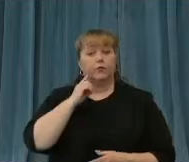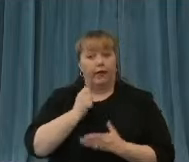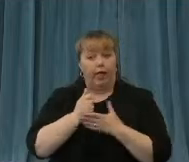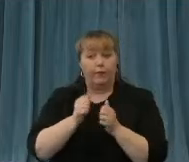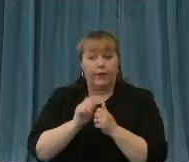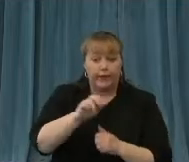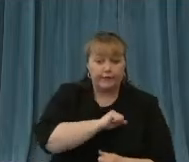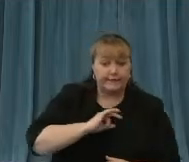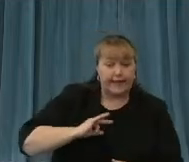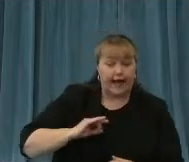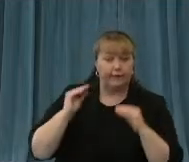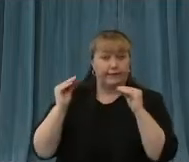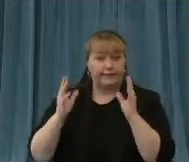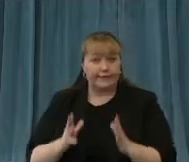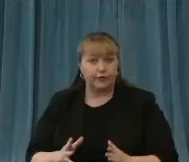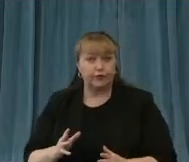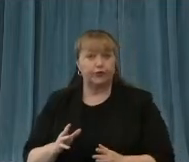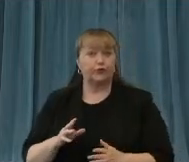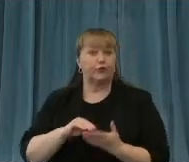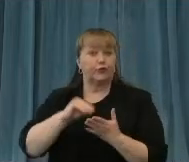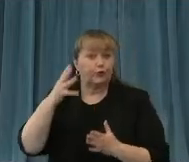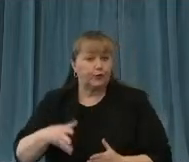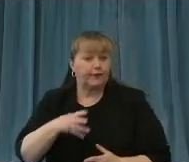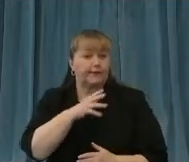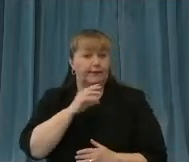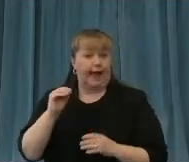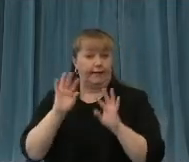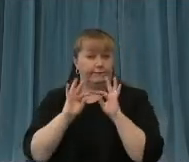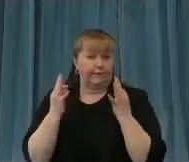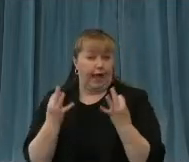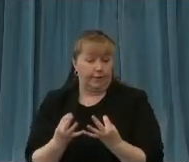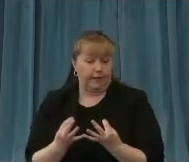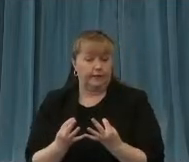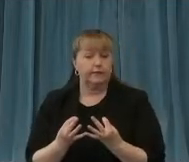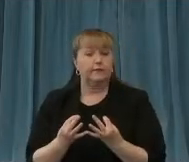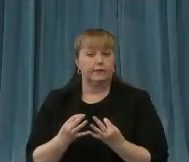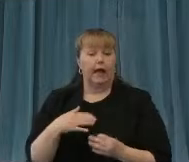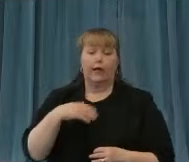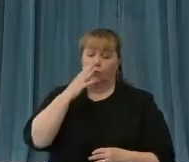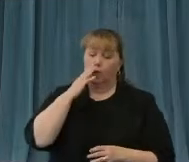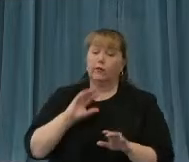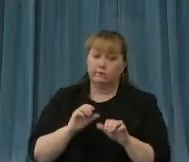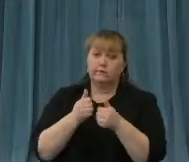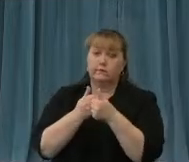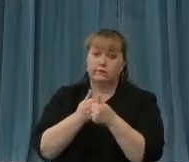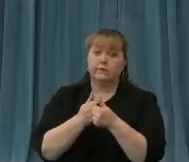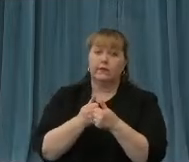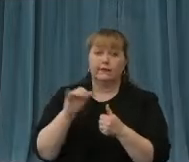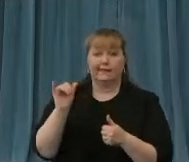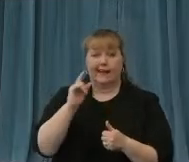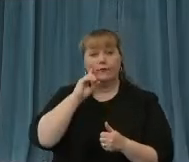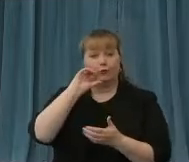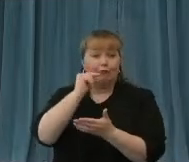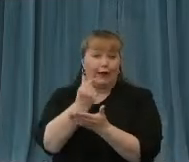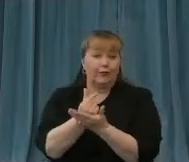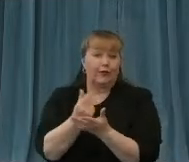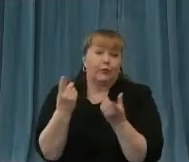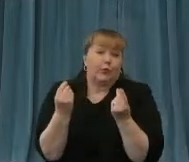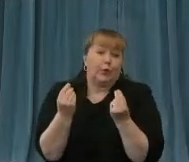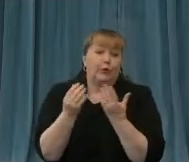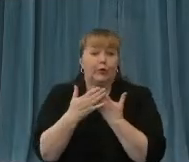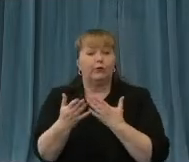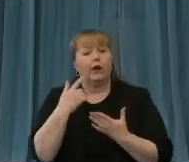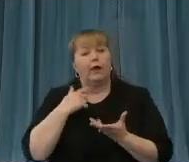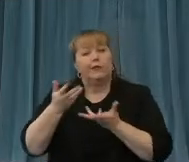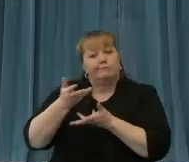and families, as well as working through the very challenging issues, including graduations for our seniors.